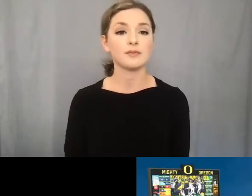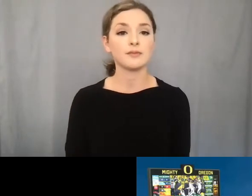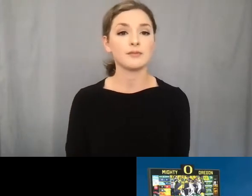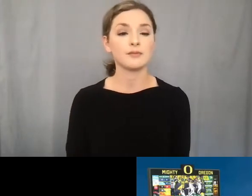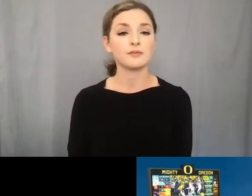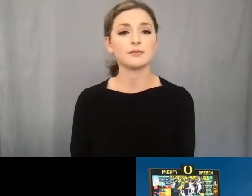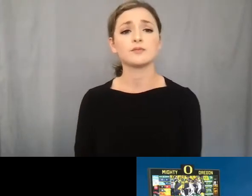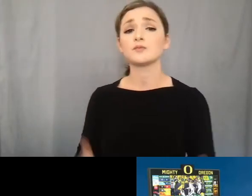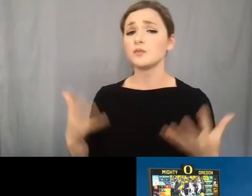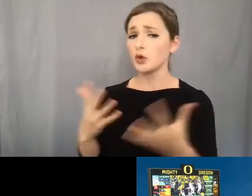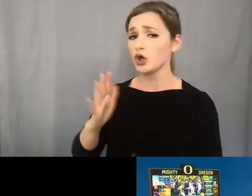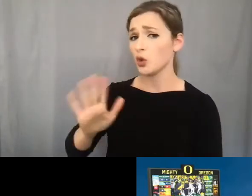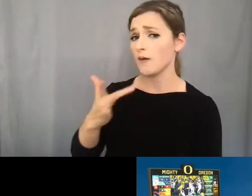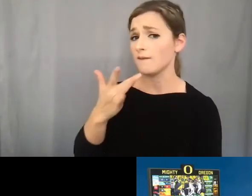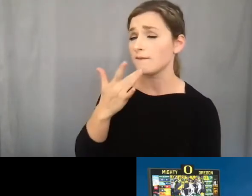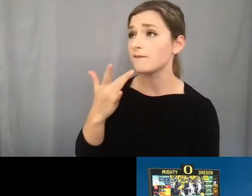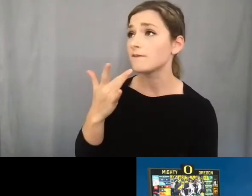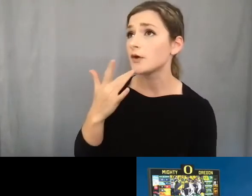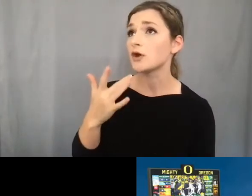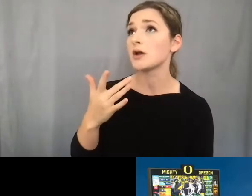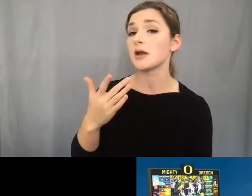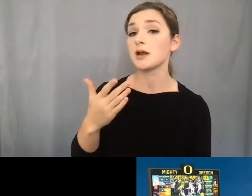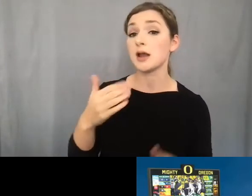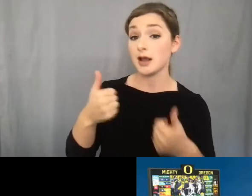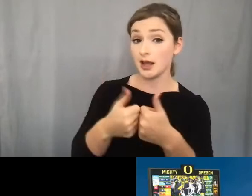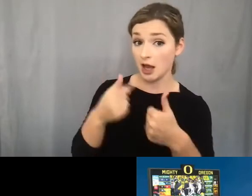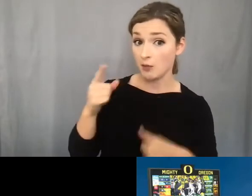What was your favorite game that you ever played?